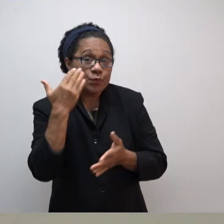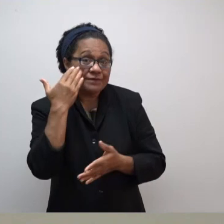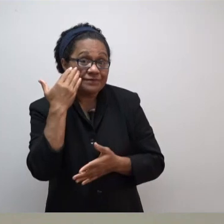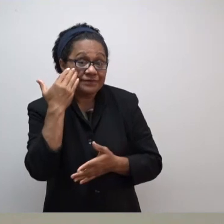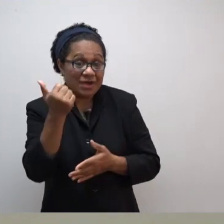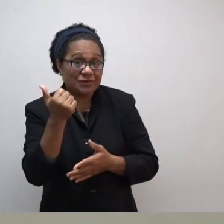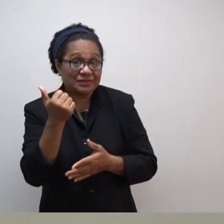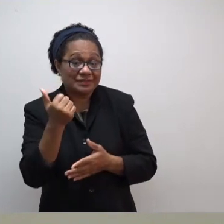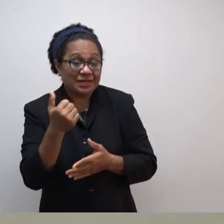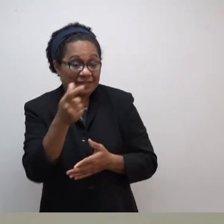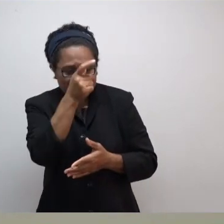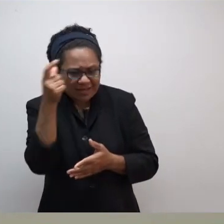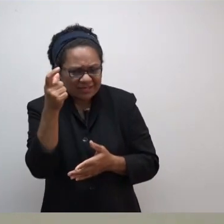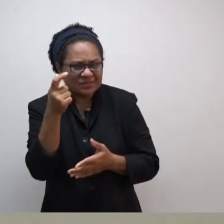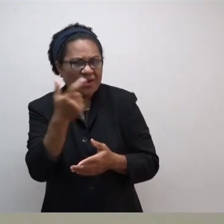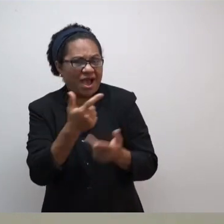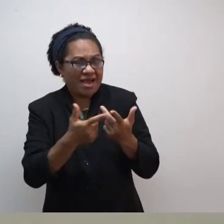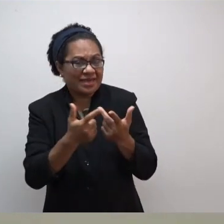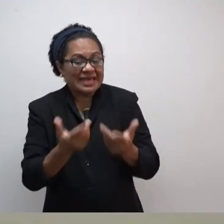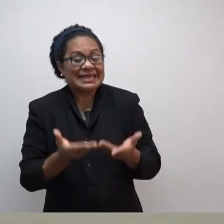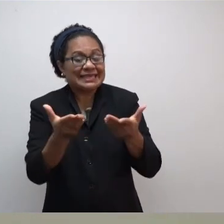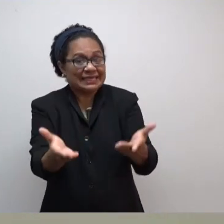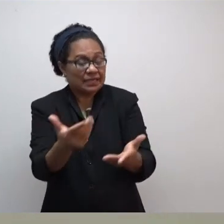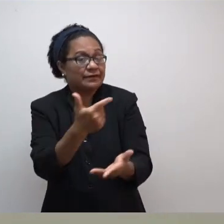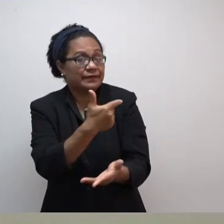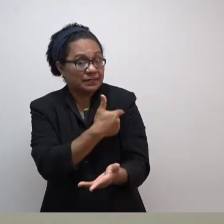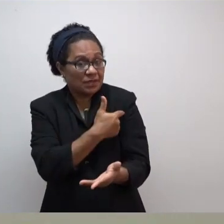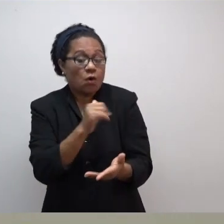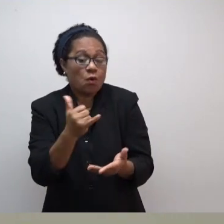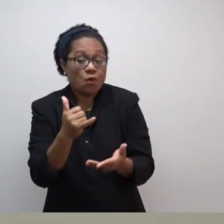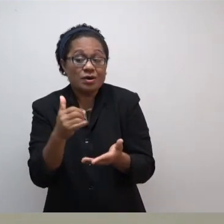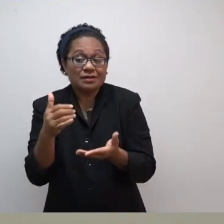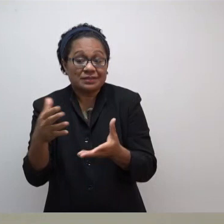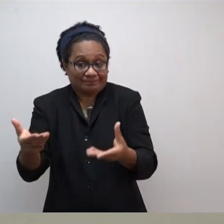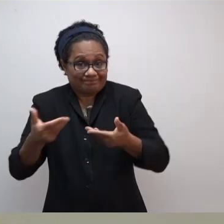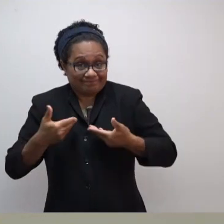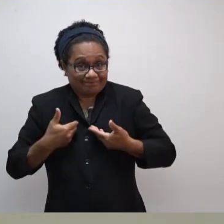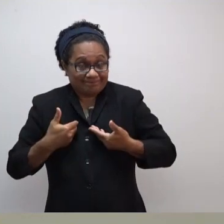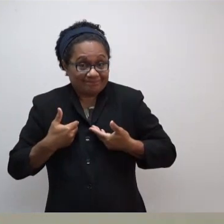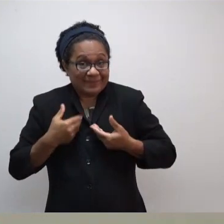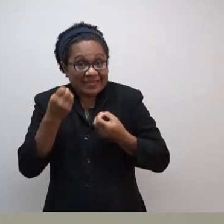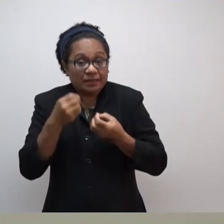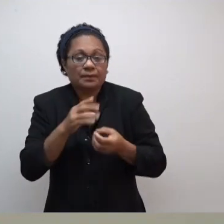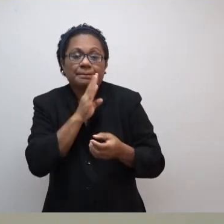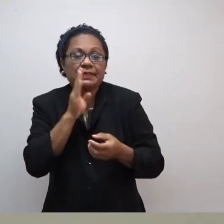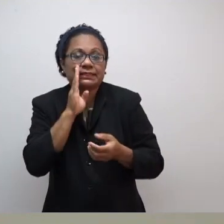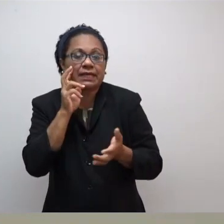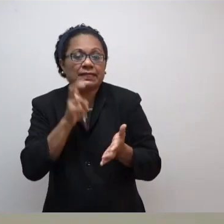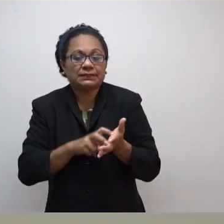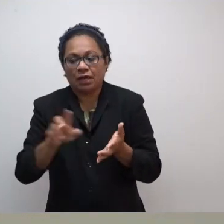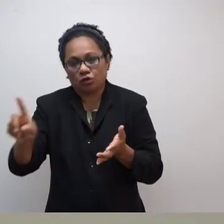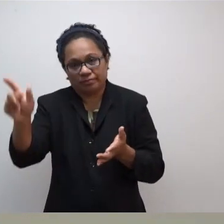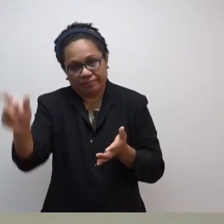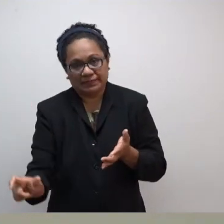administering the jabs, or who in fact were doing, I should say, administering the records, did not even register it at all. So they've got